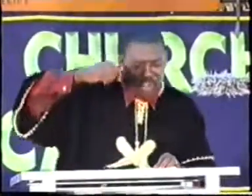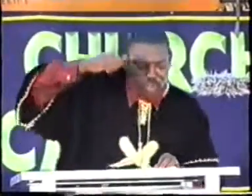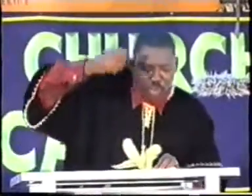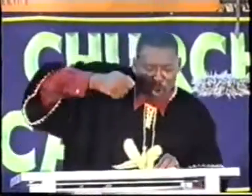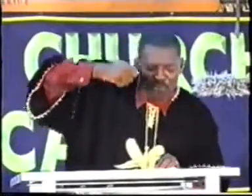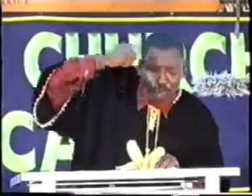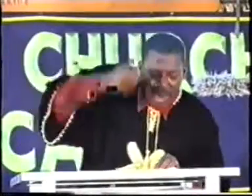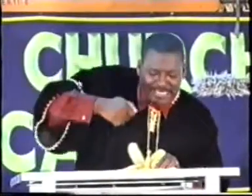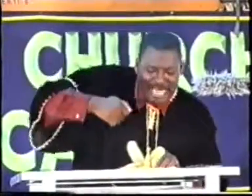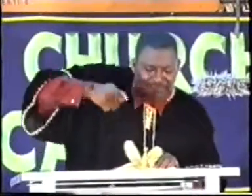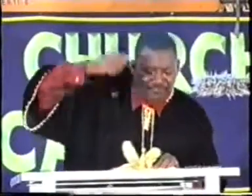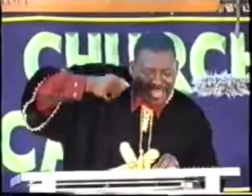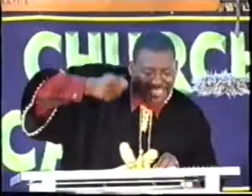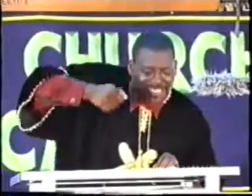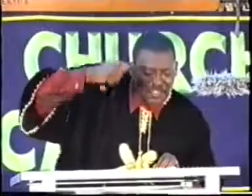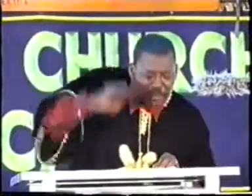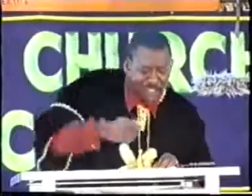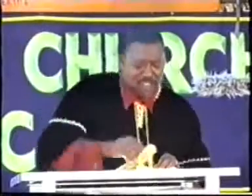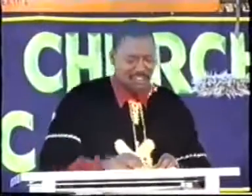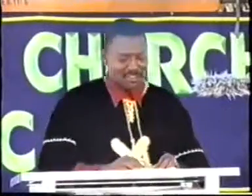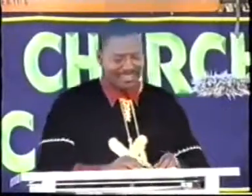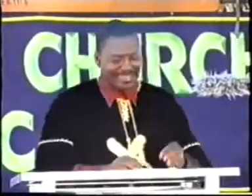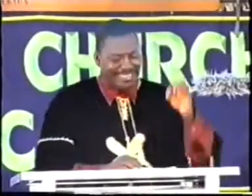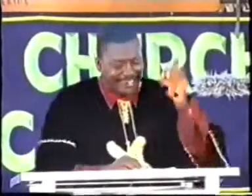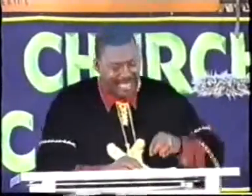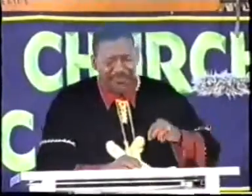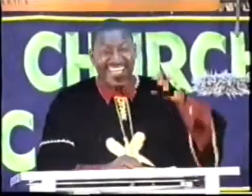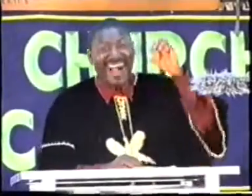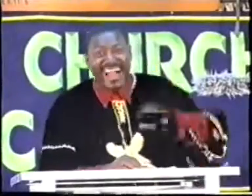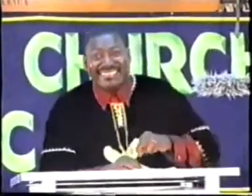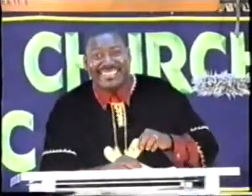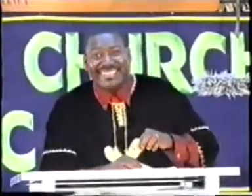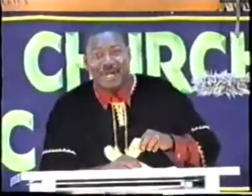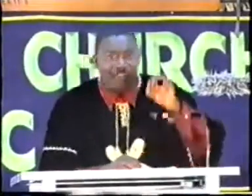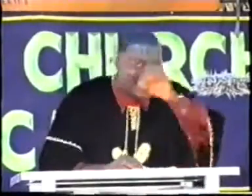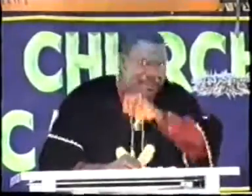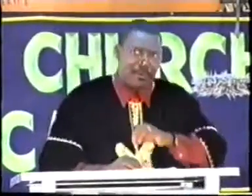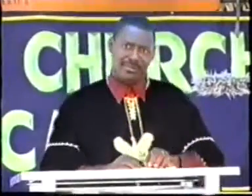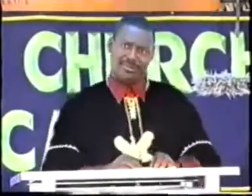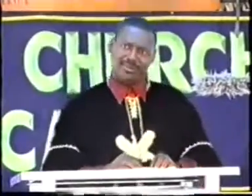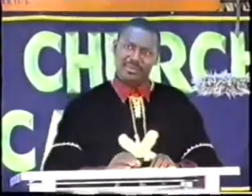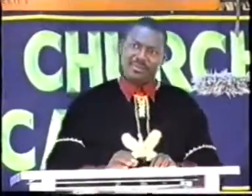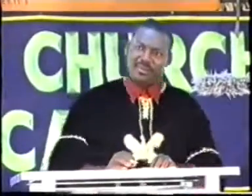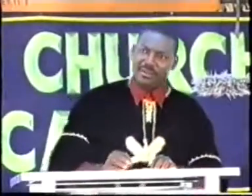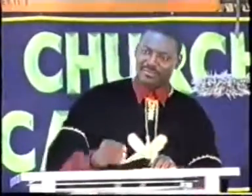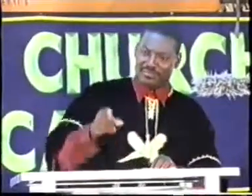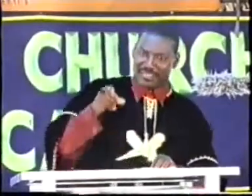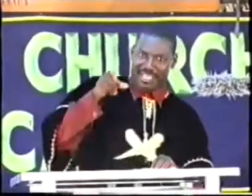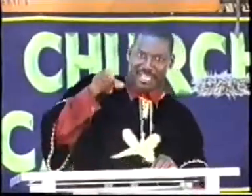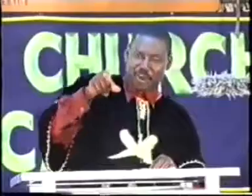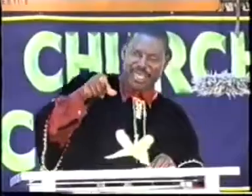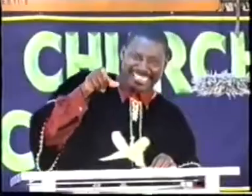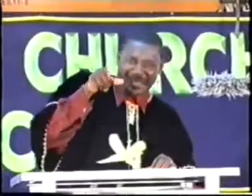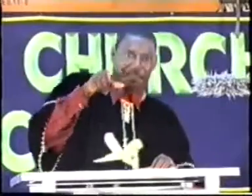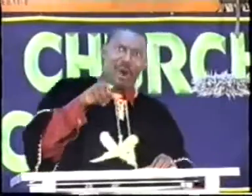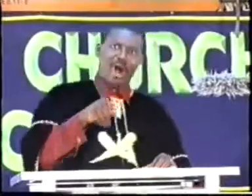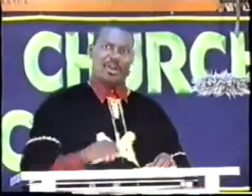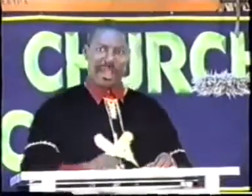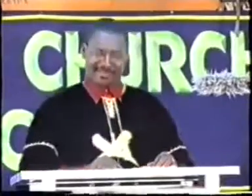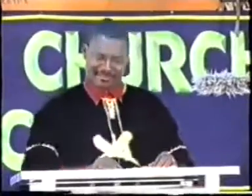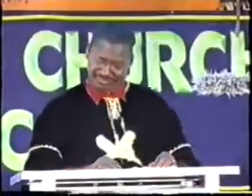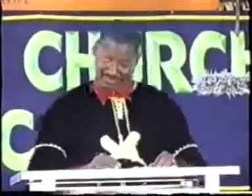What is smooth words and flattering speech deceive the hearts of the simple. Ye can so be a